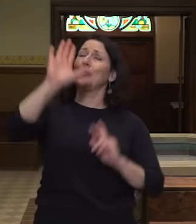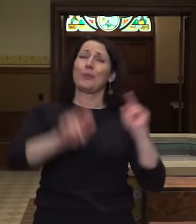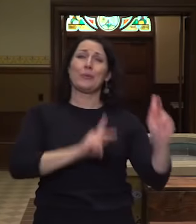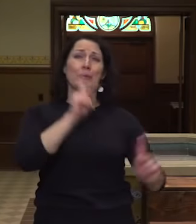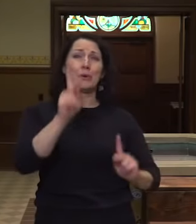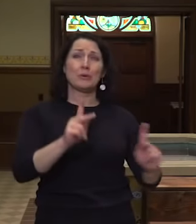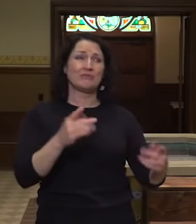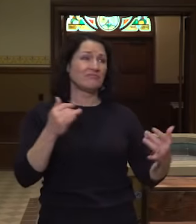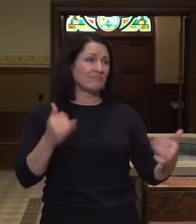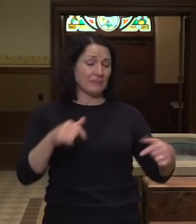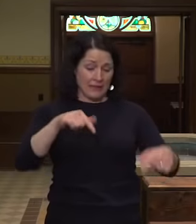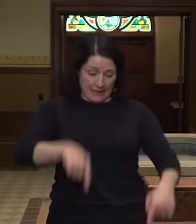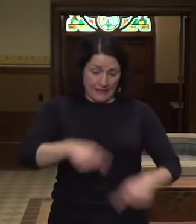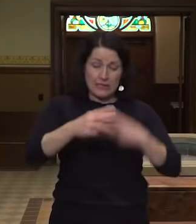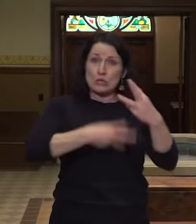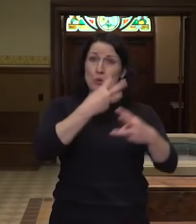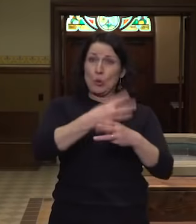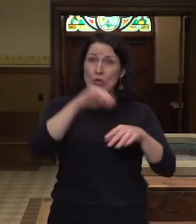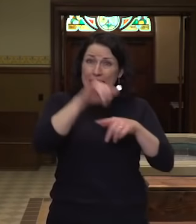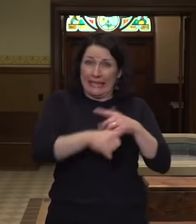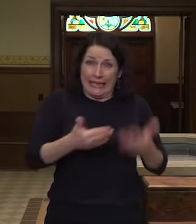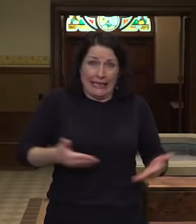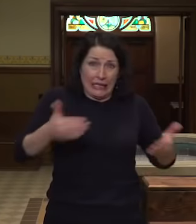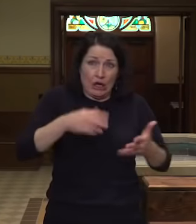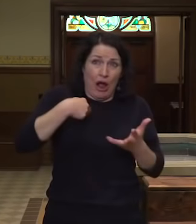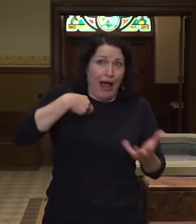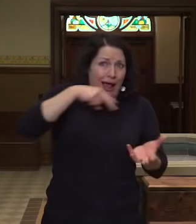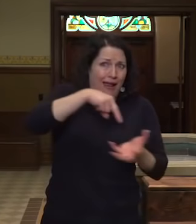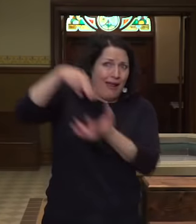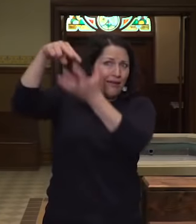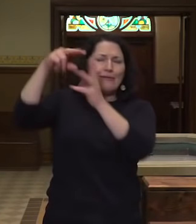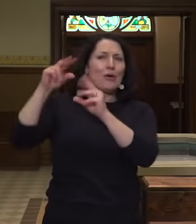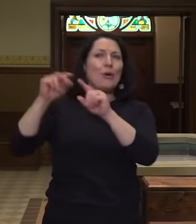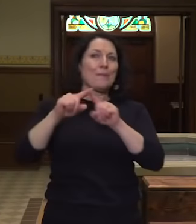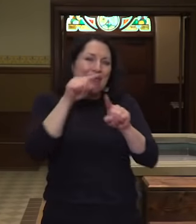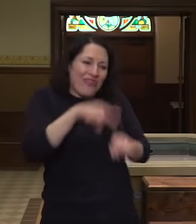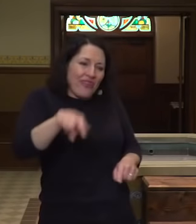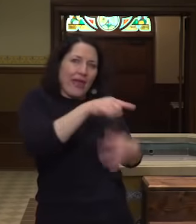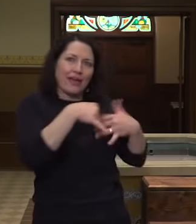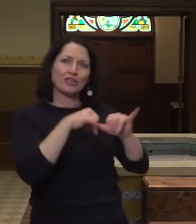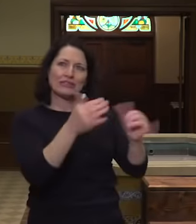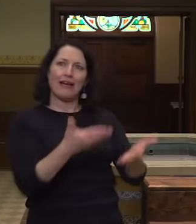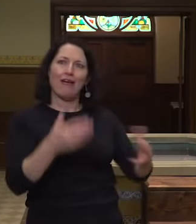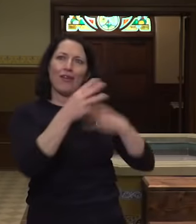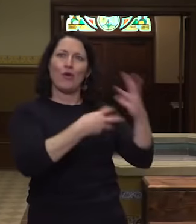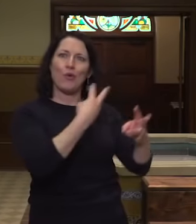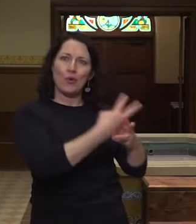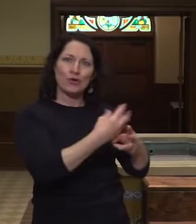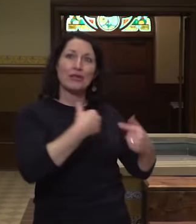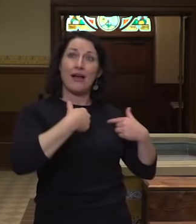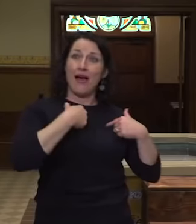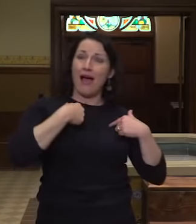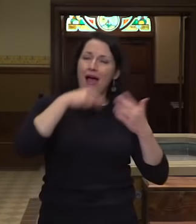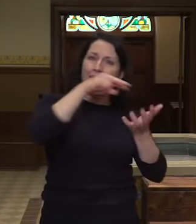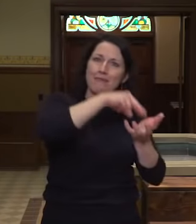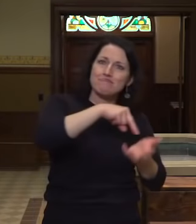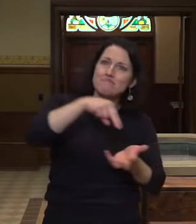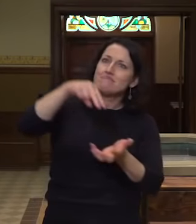the world, but they are in the world, while I am coming to you.